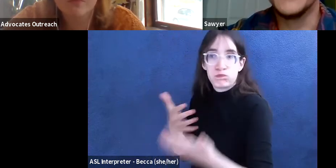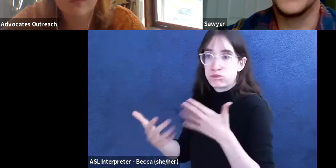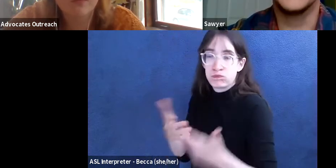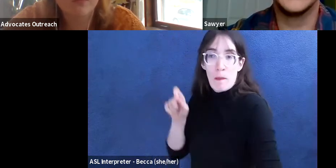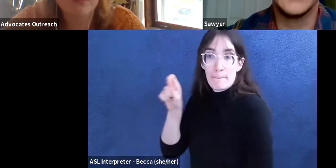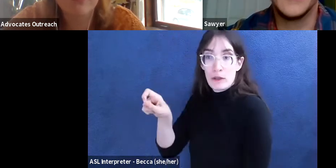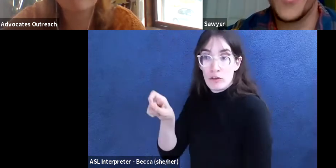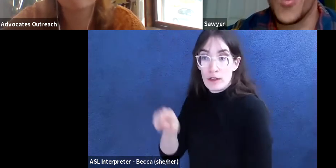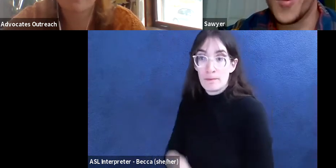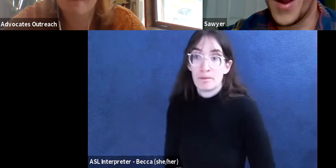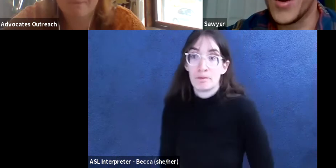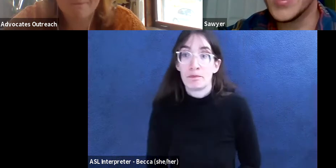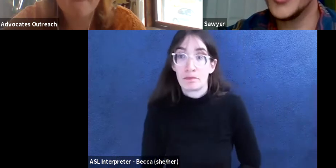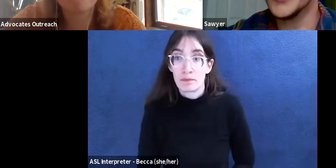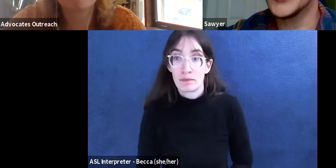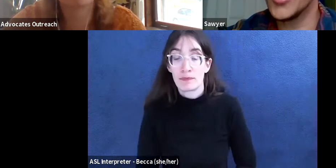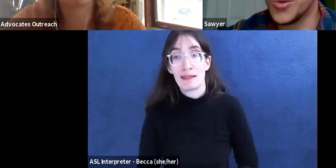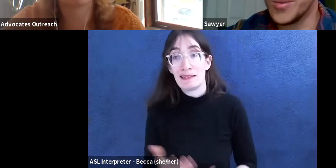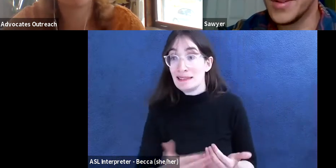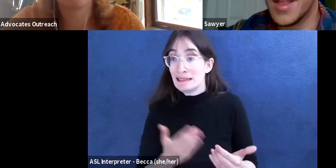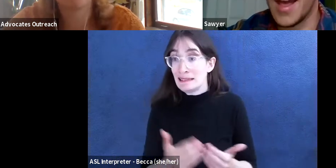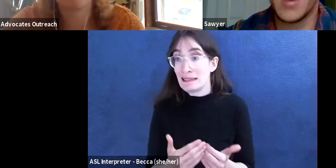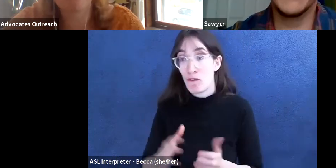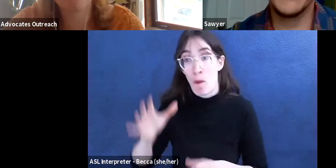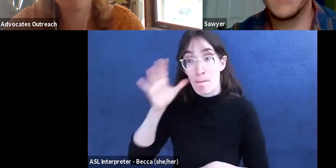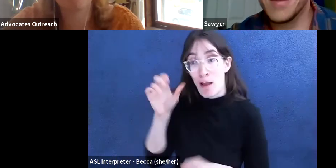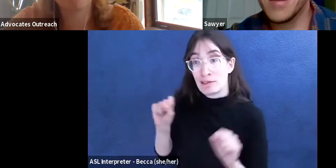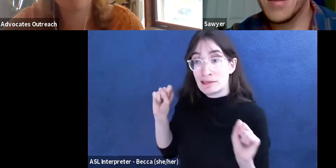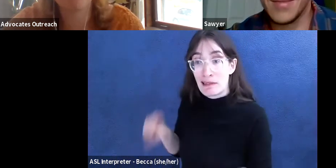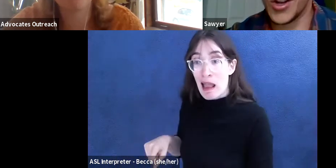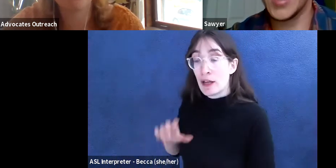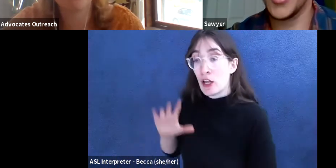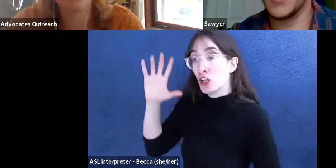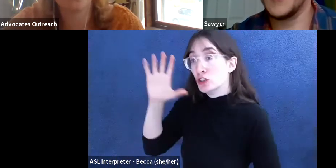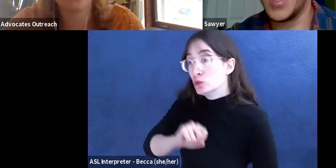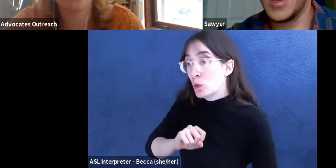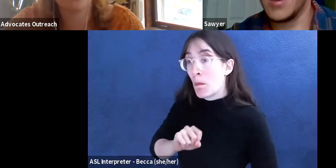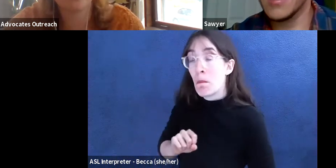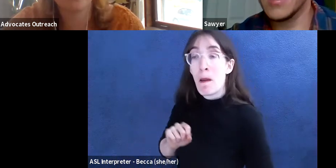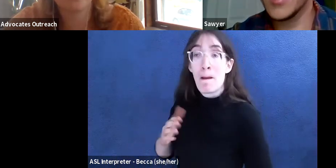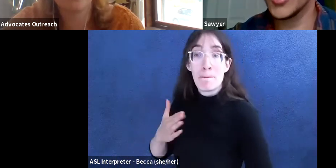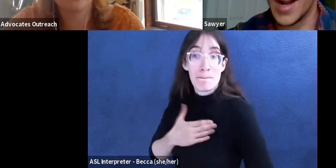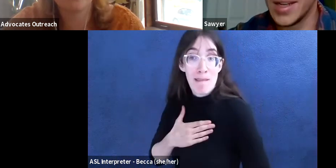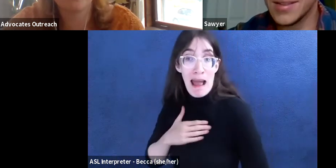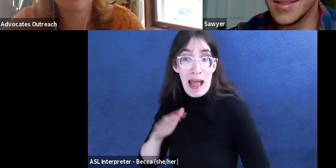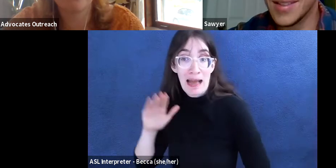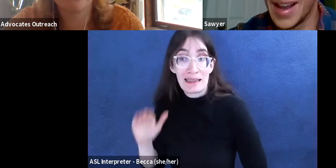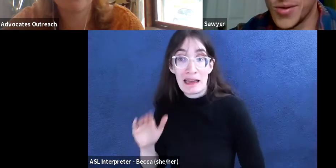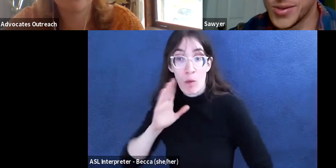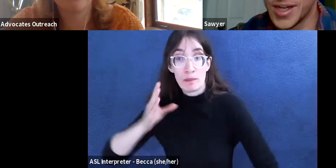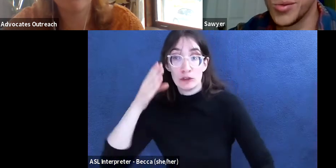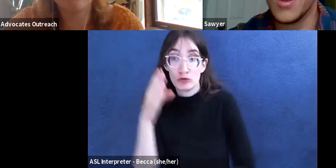who wanted to be dads, and so they raised the penguin egg. That's And Tango Makes